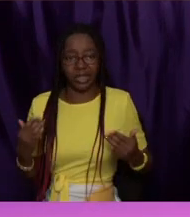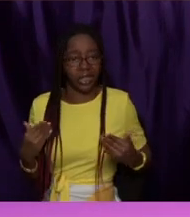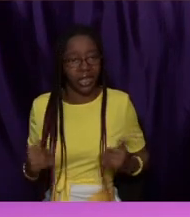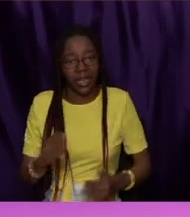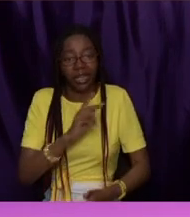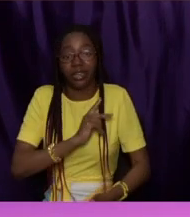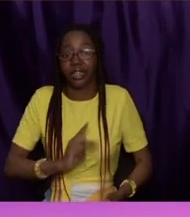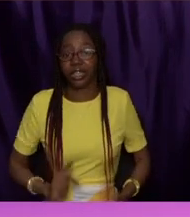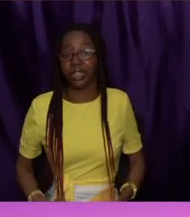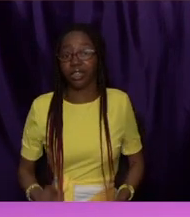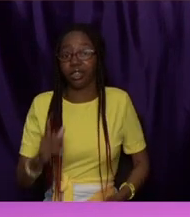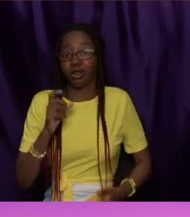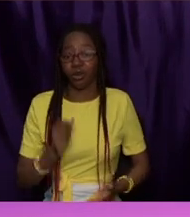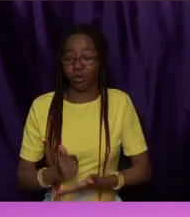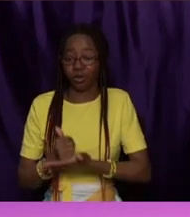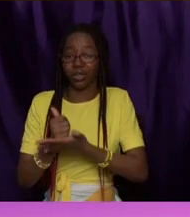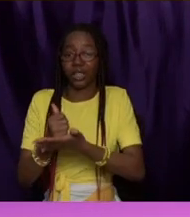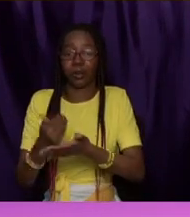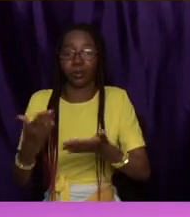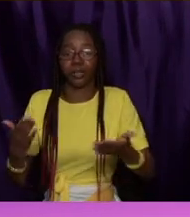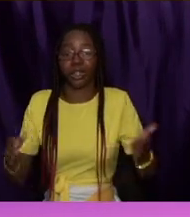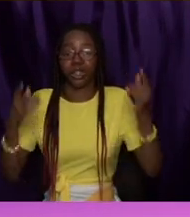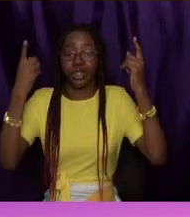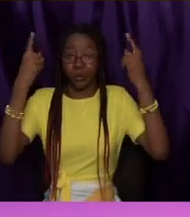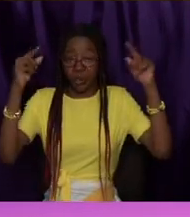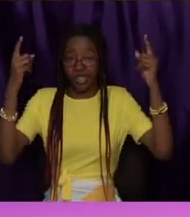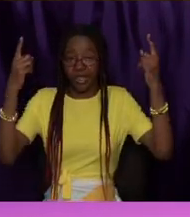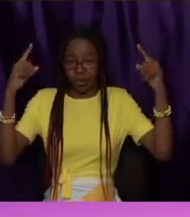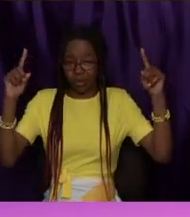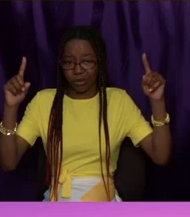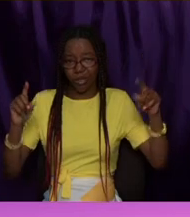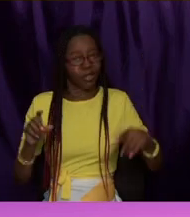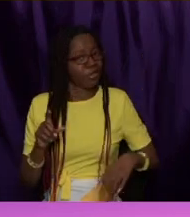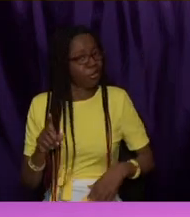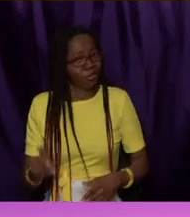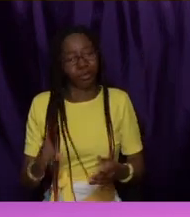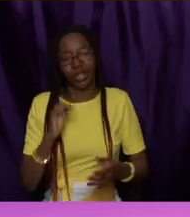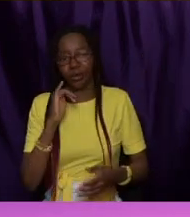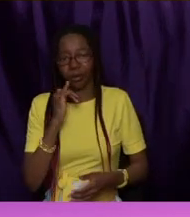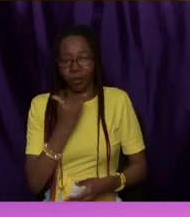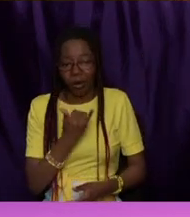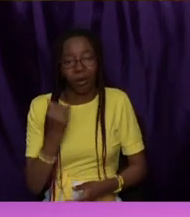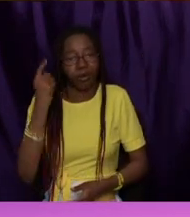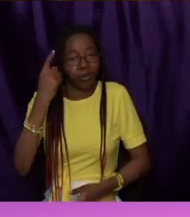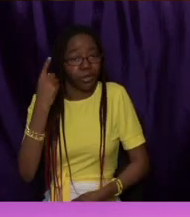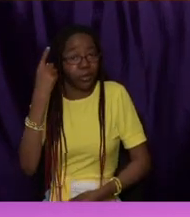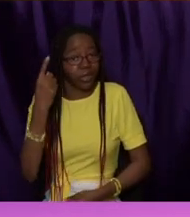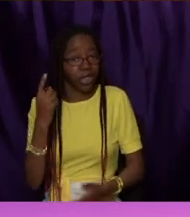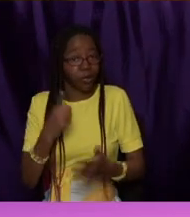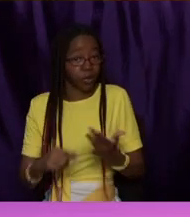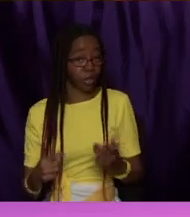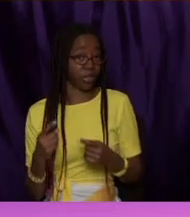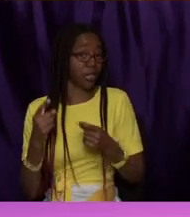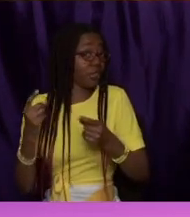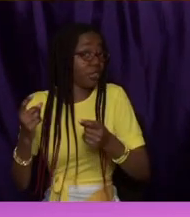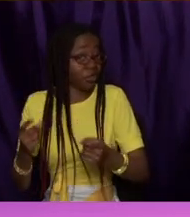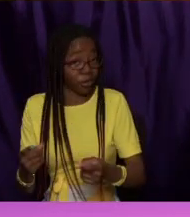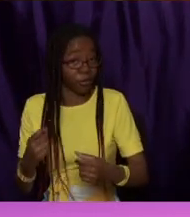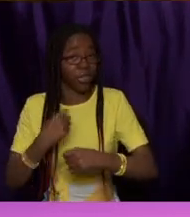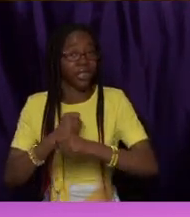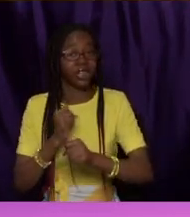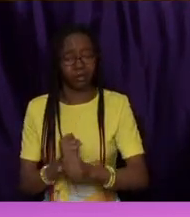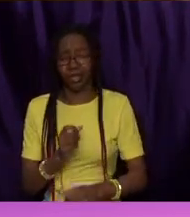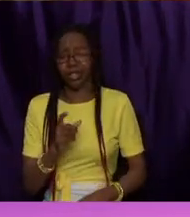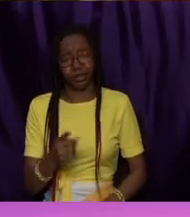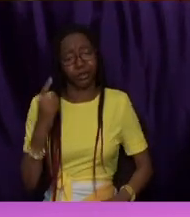king who was helping things prosper. God says, you get it twisted. You think what I've given you is making